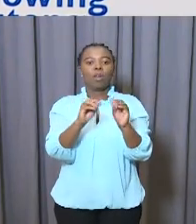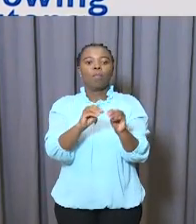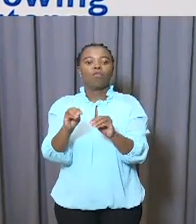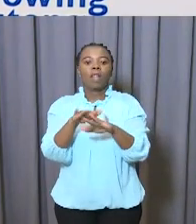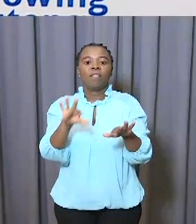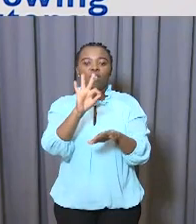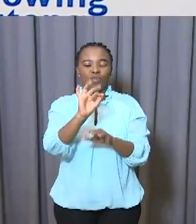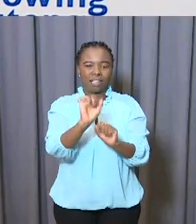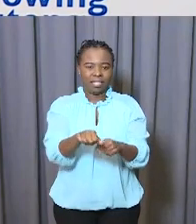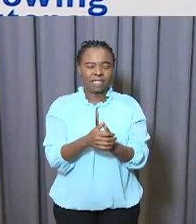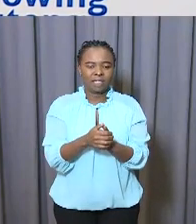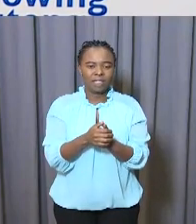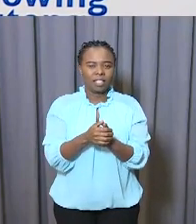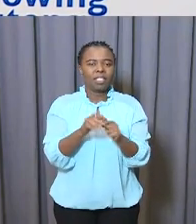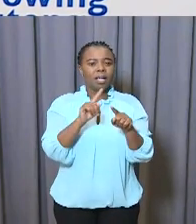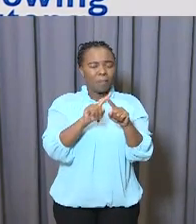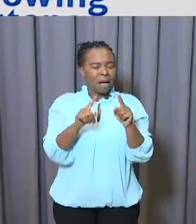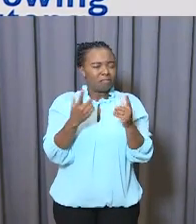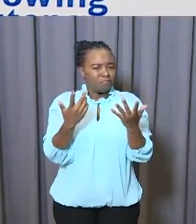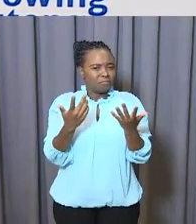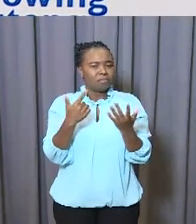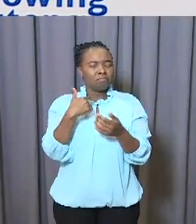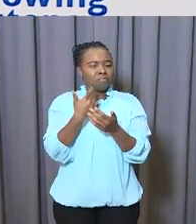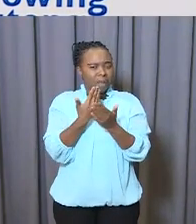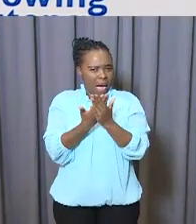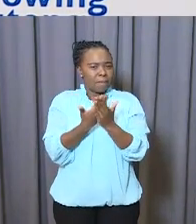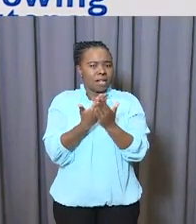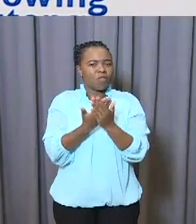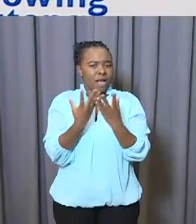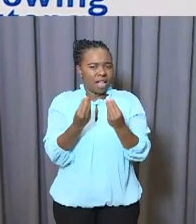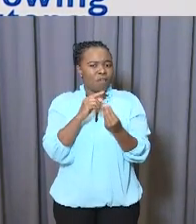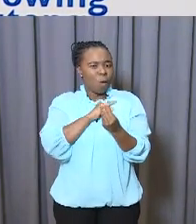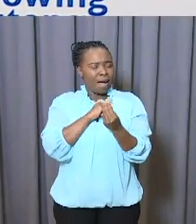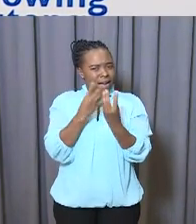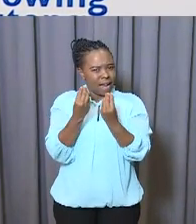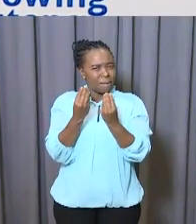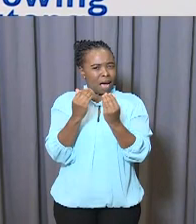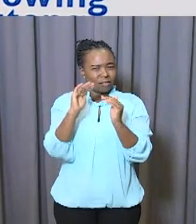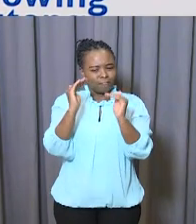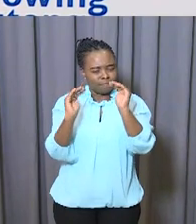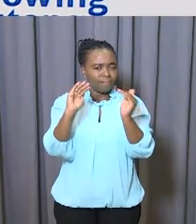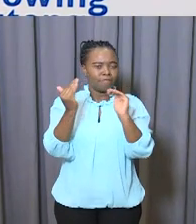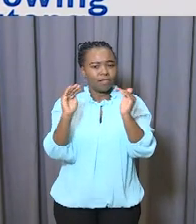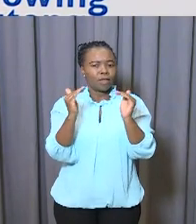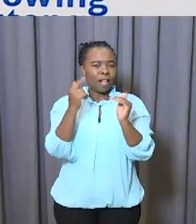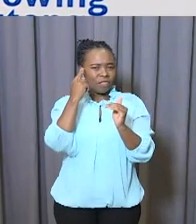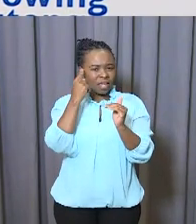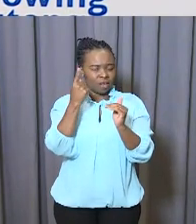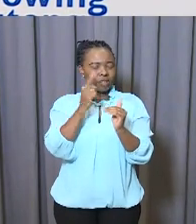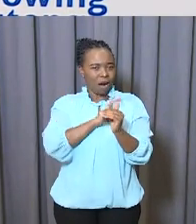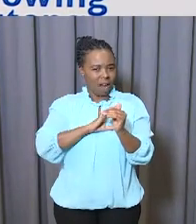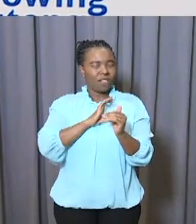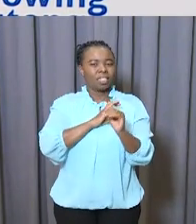the issue is that we have the ability at the moment, you know, because of the numbers that we have, that we are comfortable with,